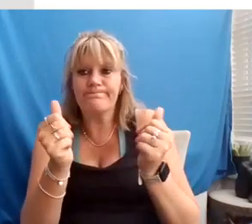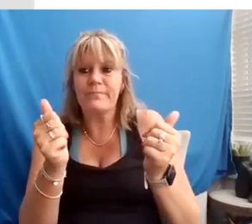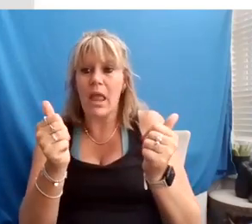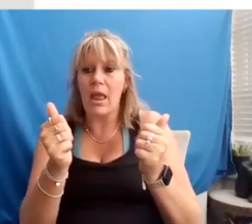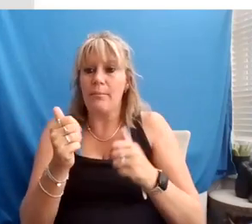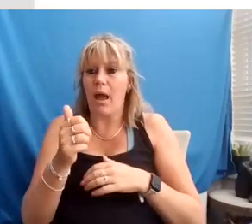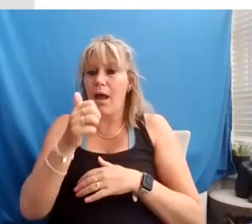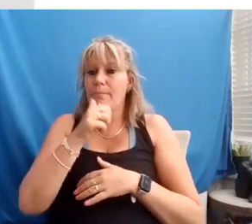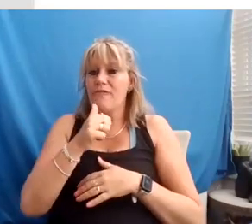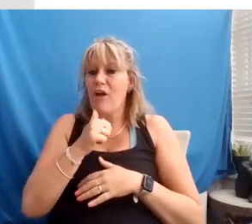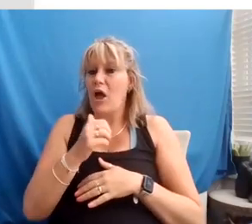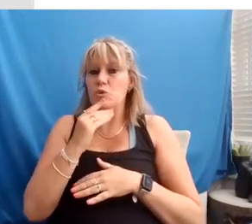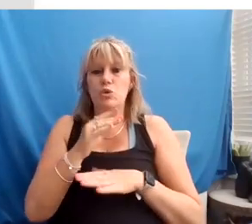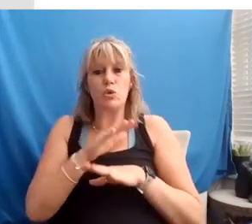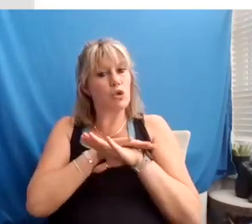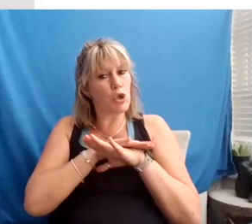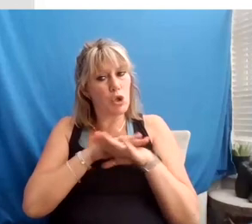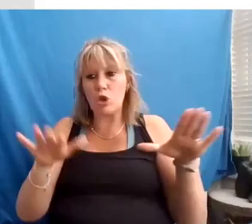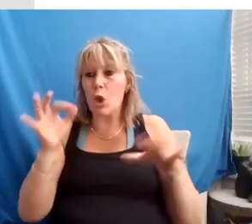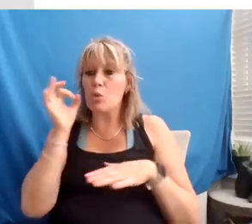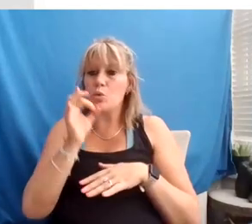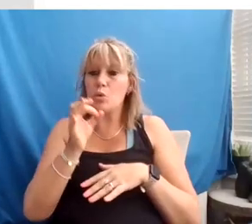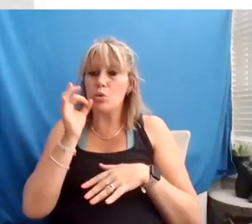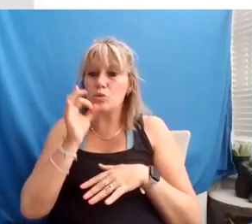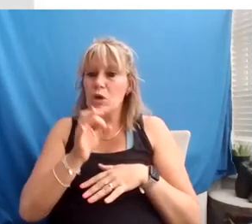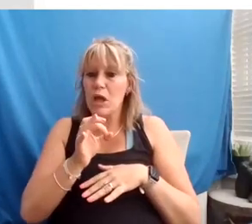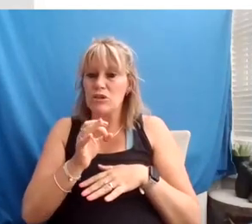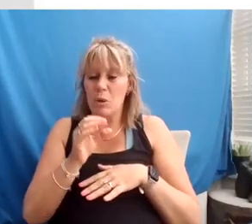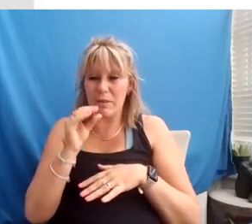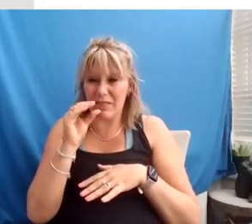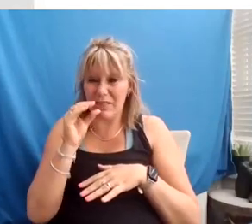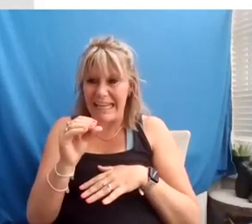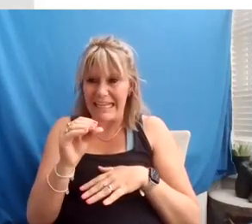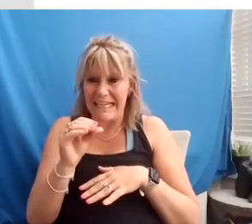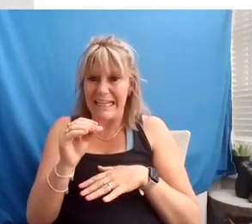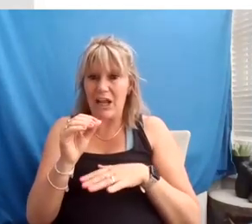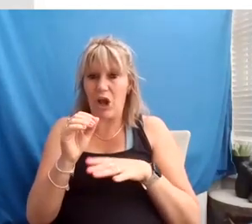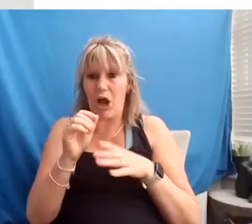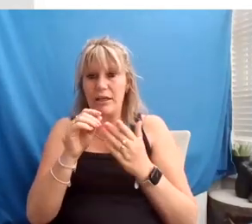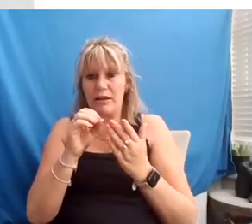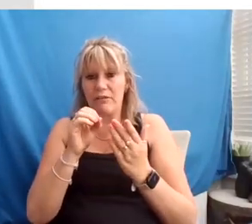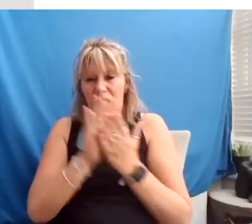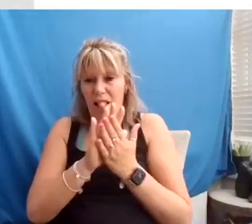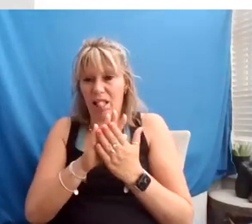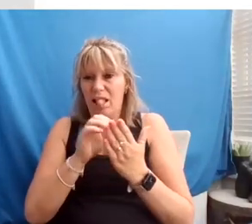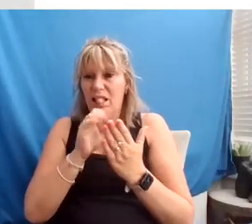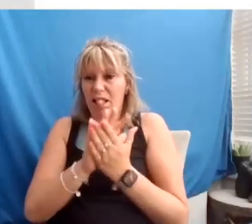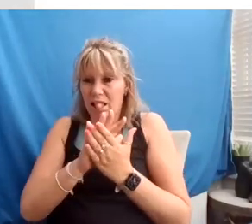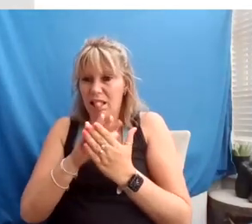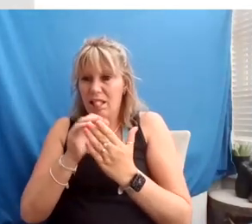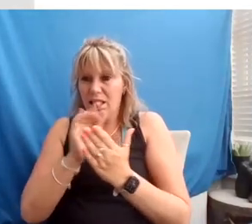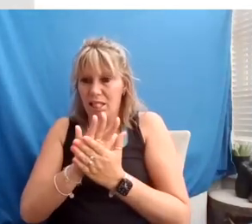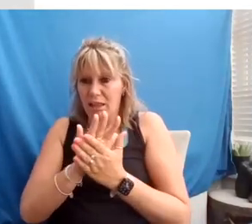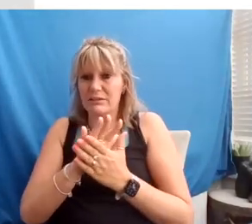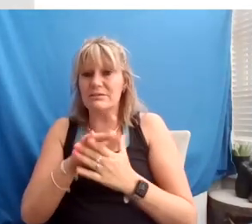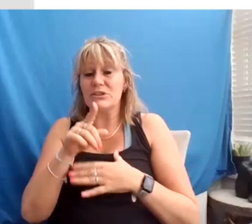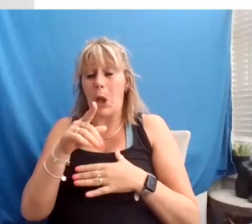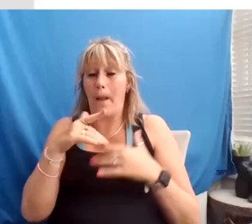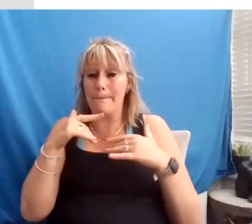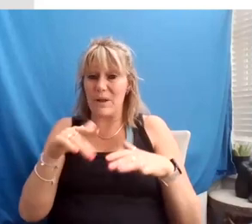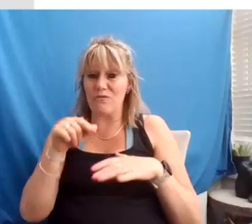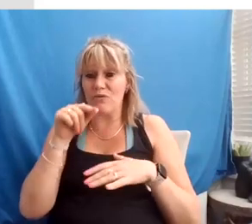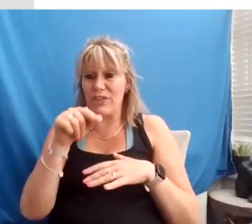no water at all. So it's just very, very thick and splodged on. So I did that for this